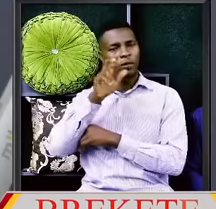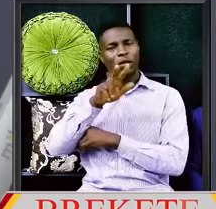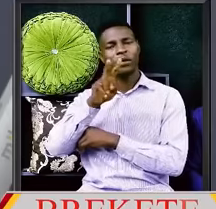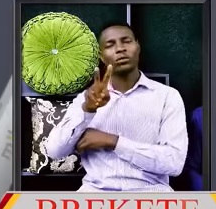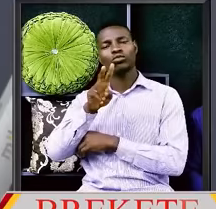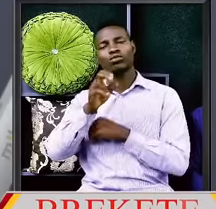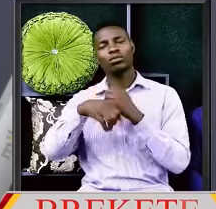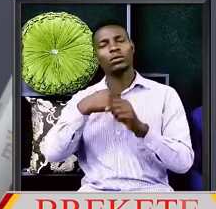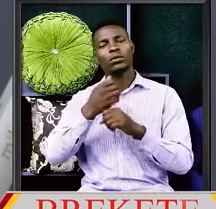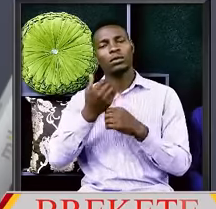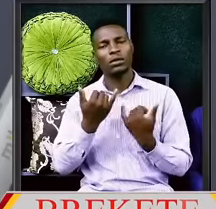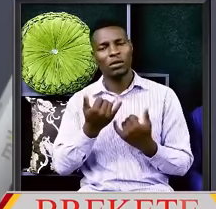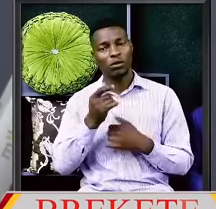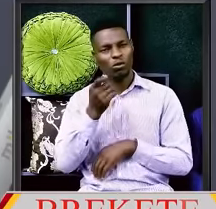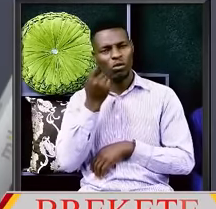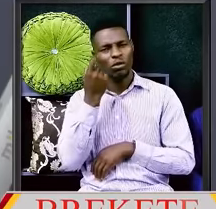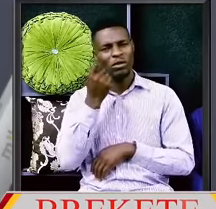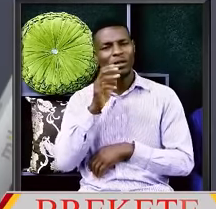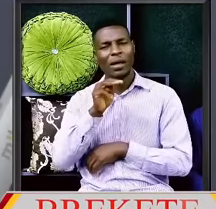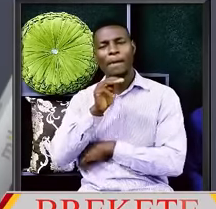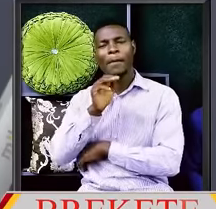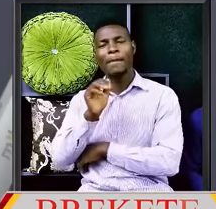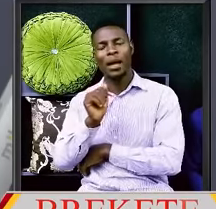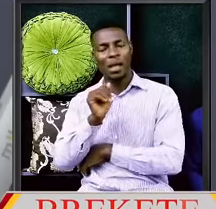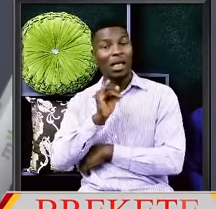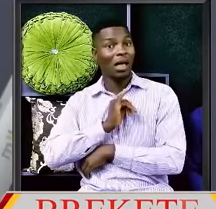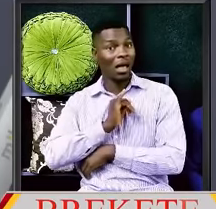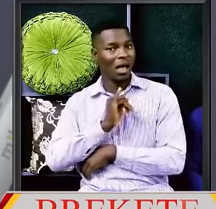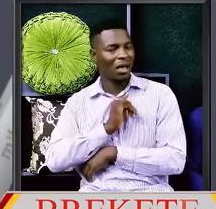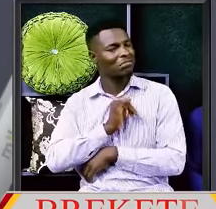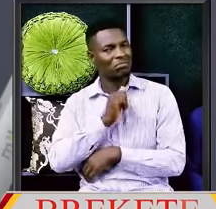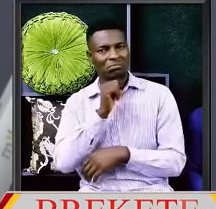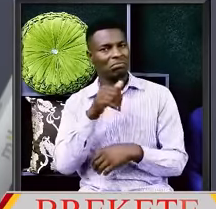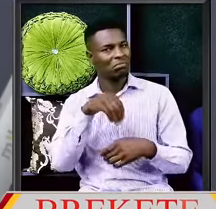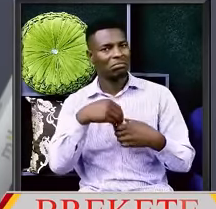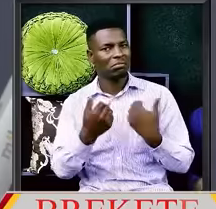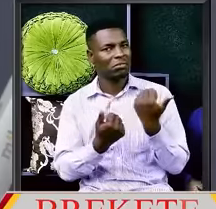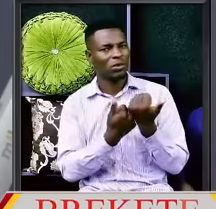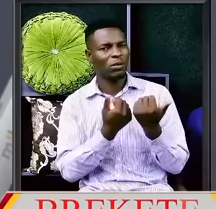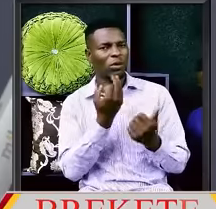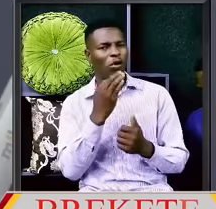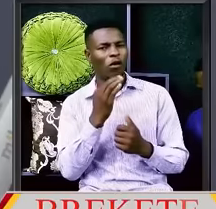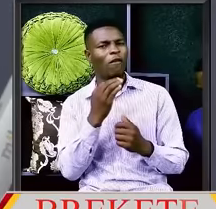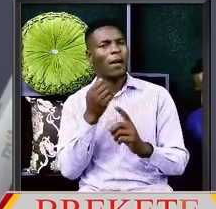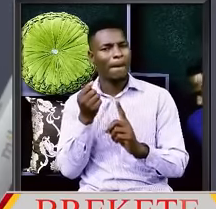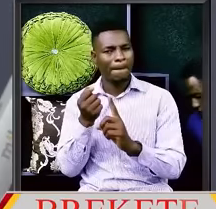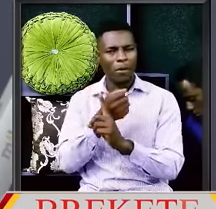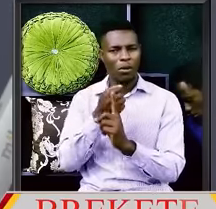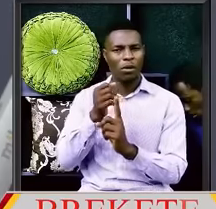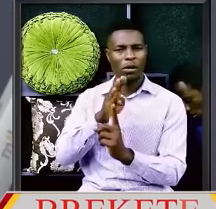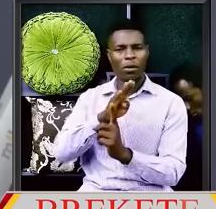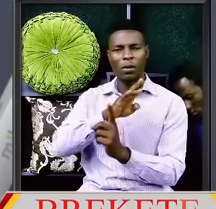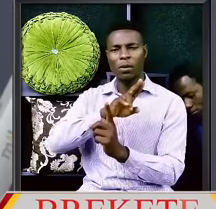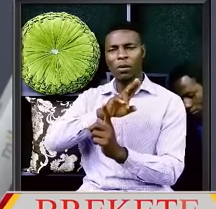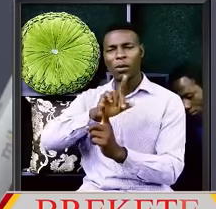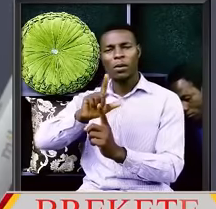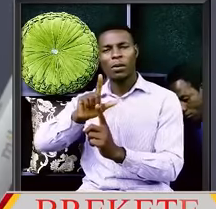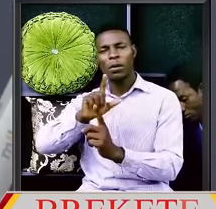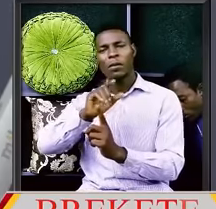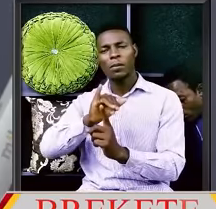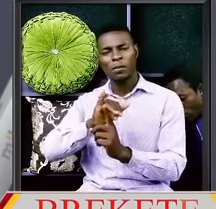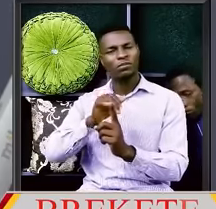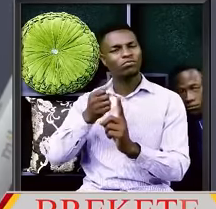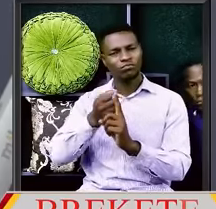Yes, sir. You understand, ma? So, yes, sir. I know they in support of bully where then they bully her. In fact, if to